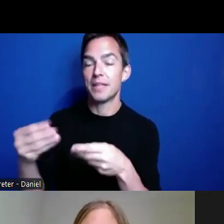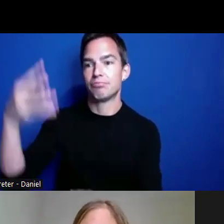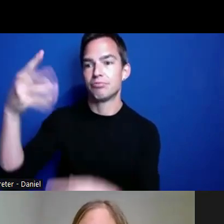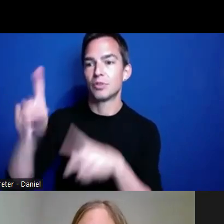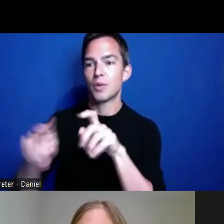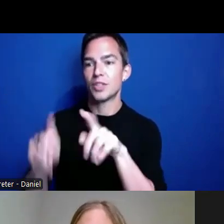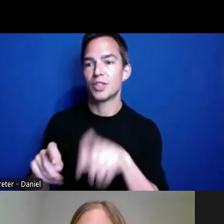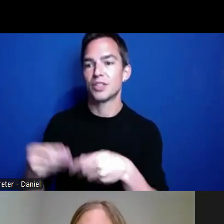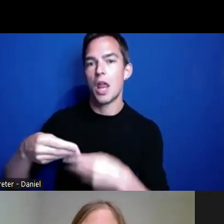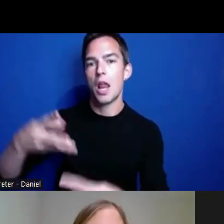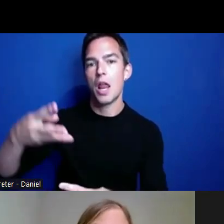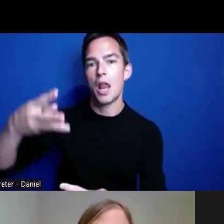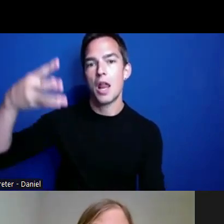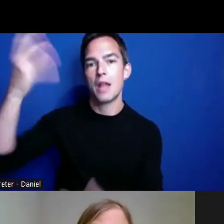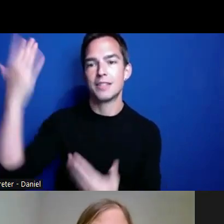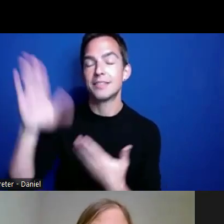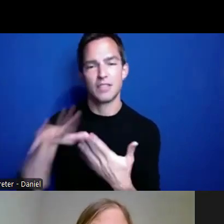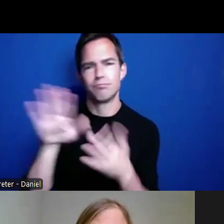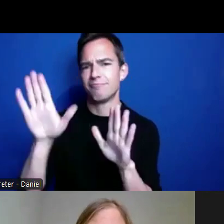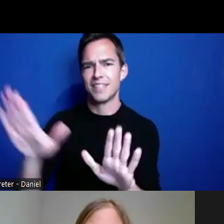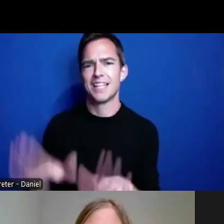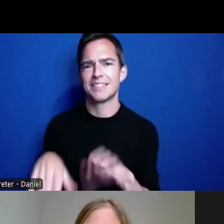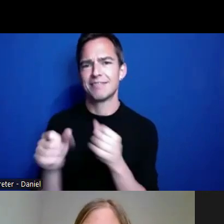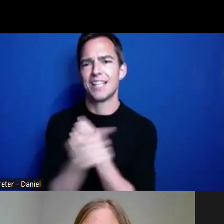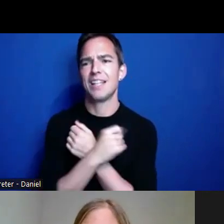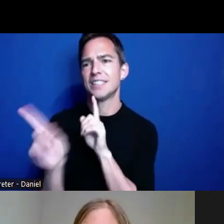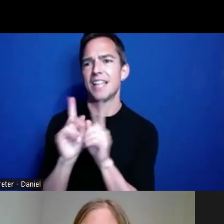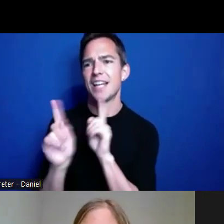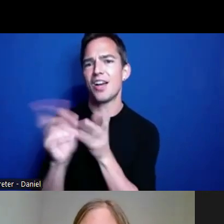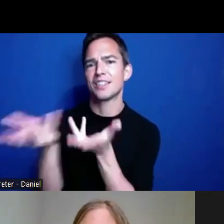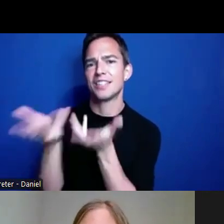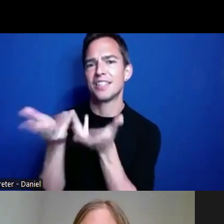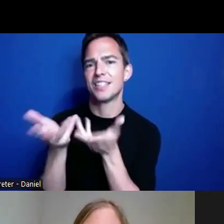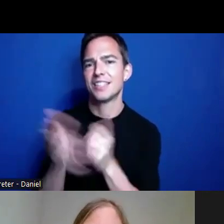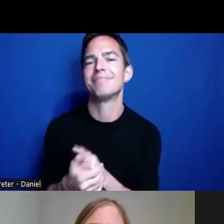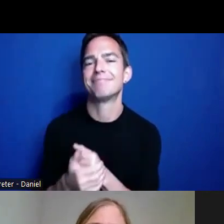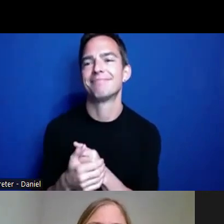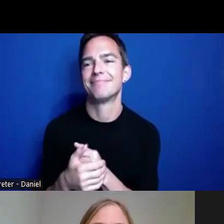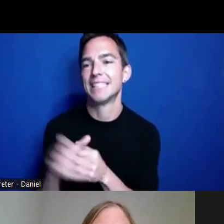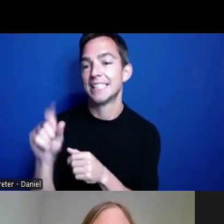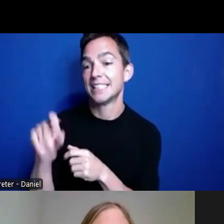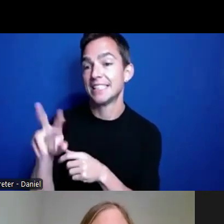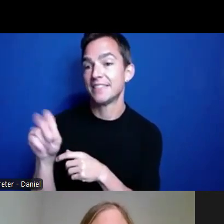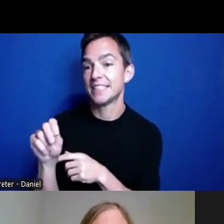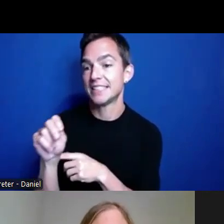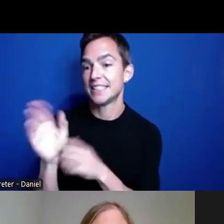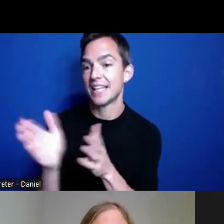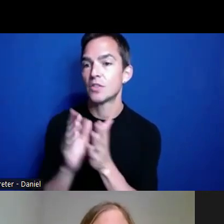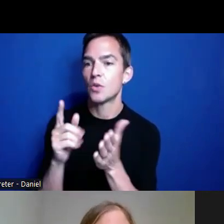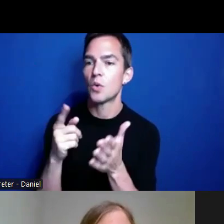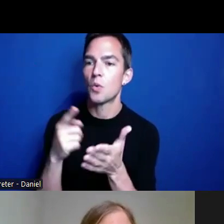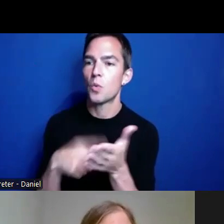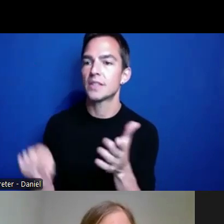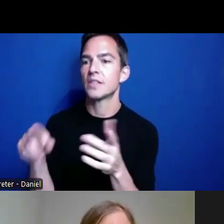in here, Yeah. which is fantastic. Love a dialogue, love folks. Stephen asks, what's the relevant lived experience with